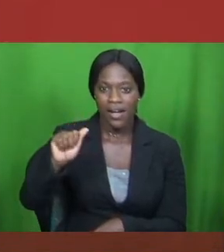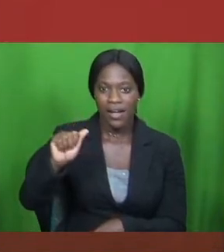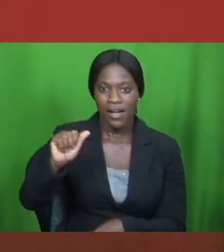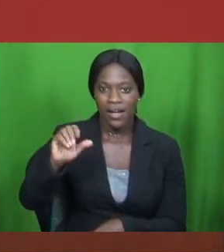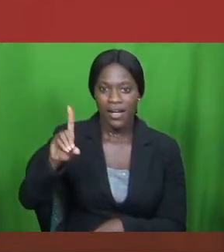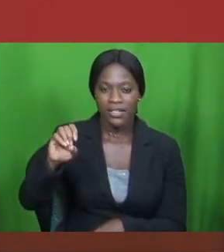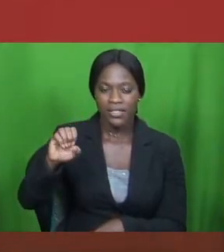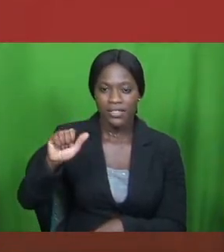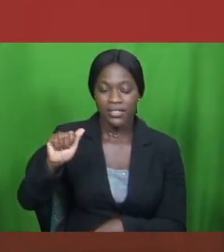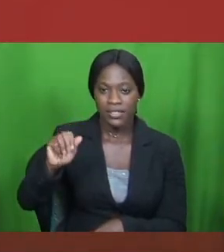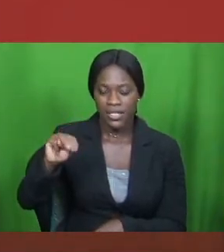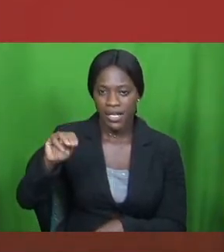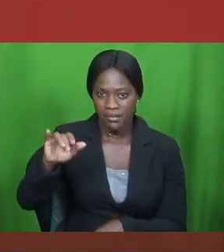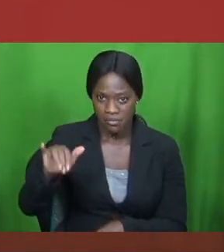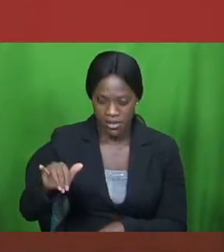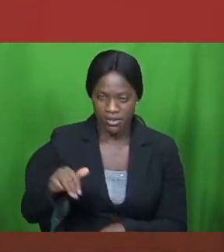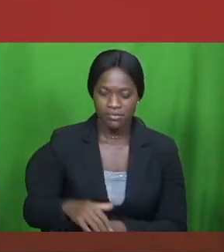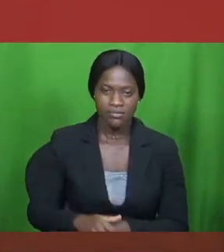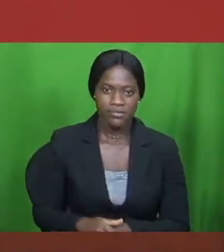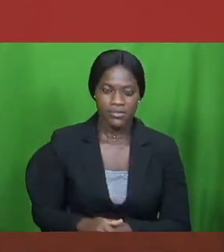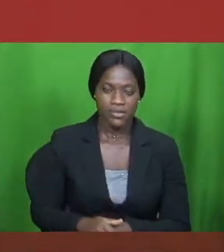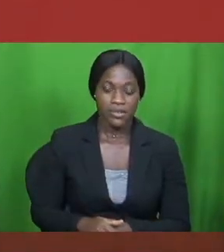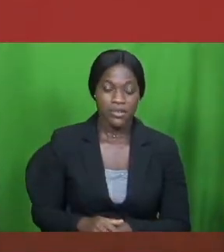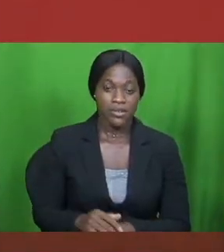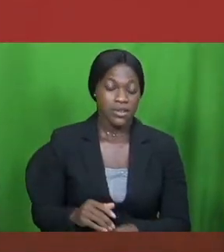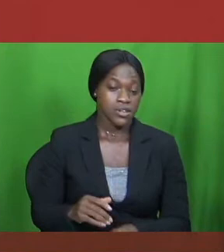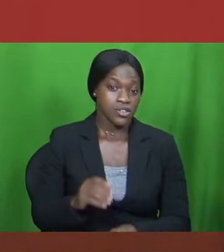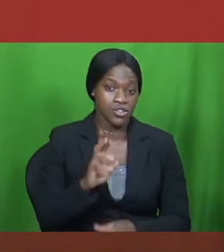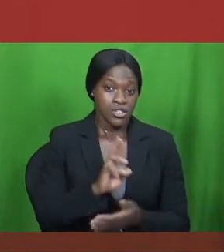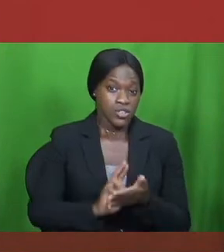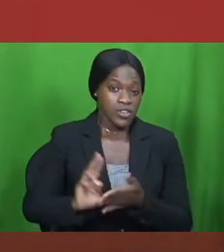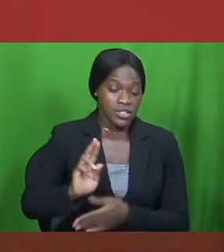Legon, and Tech.